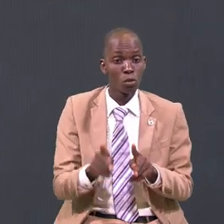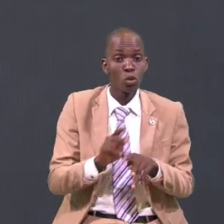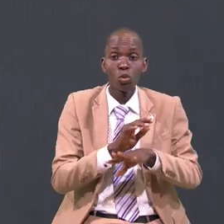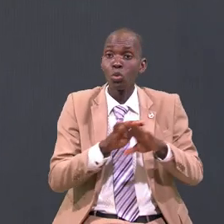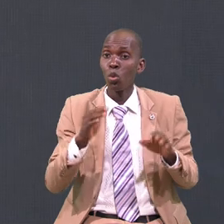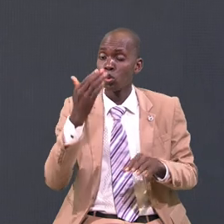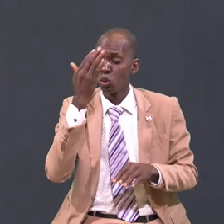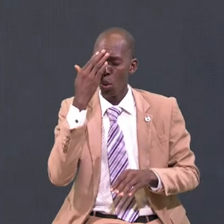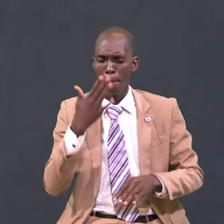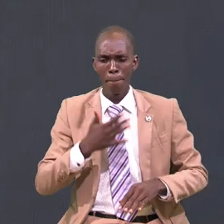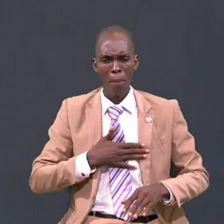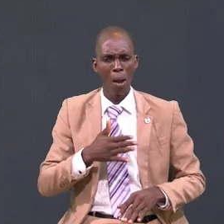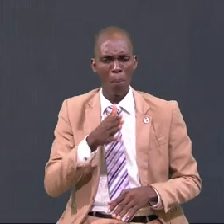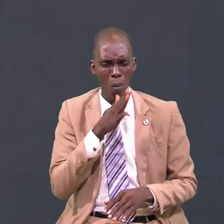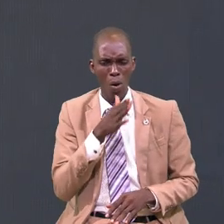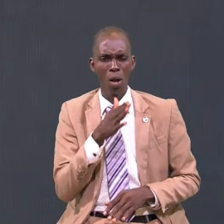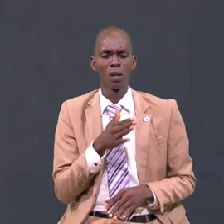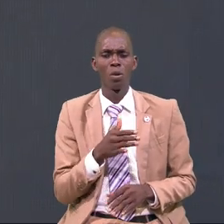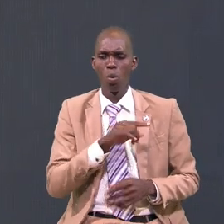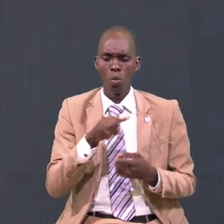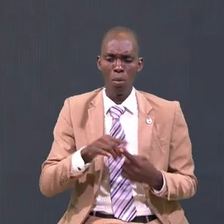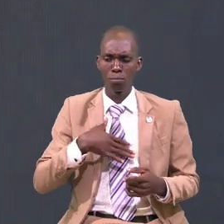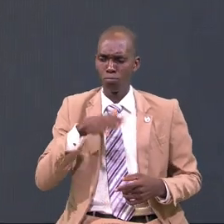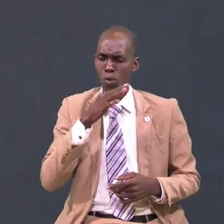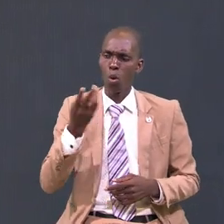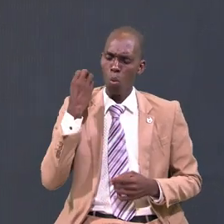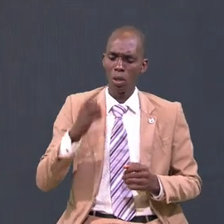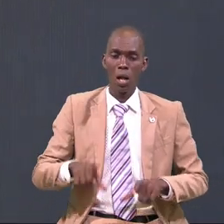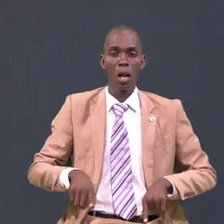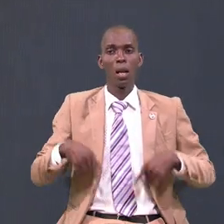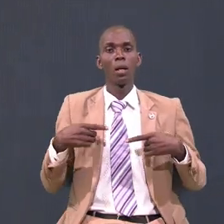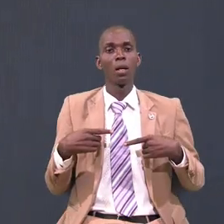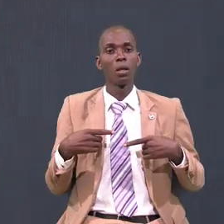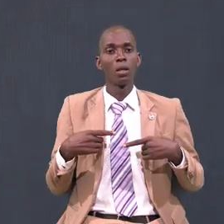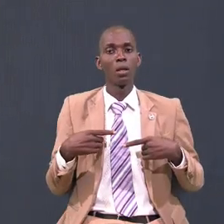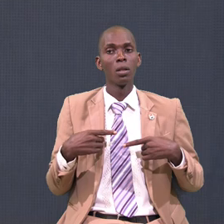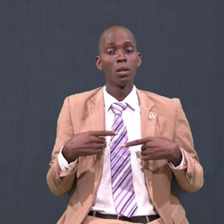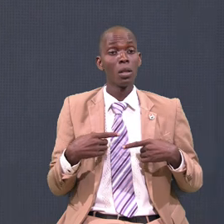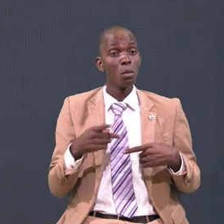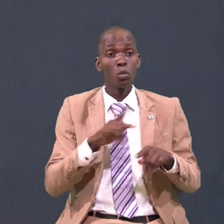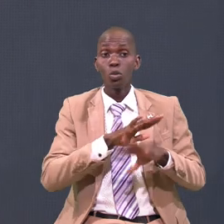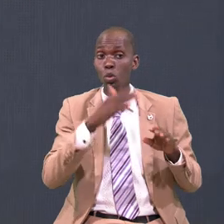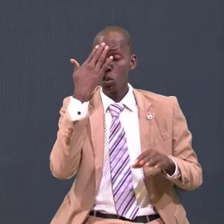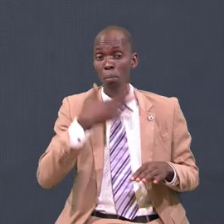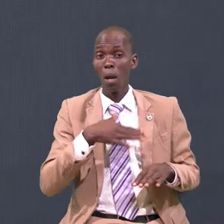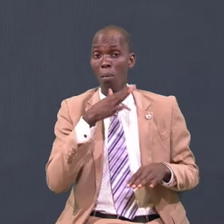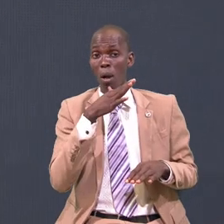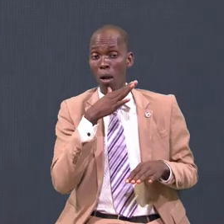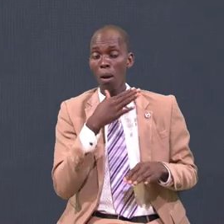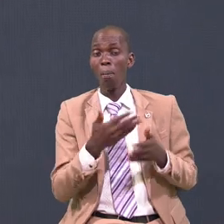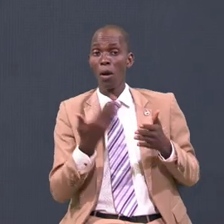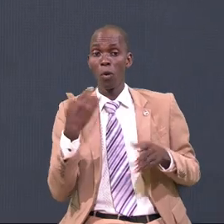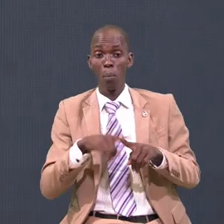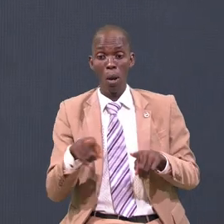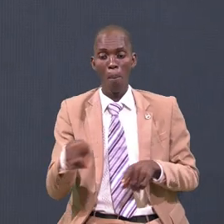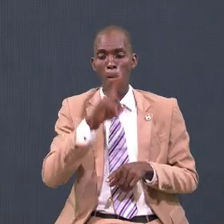my mother when she was alive. They must know that my mother